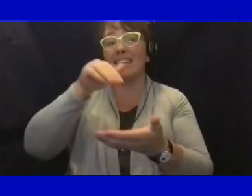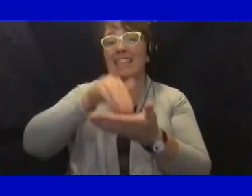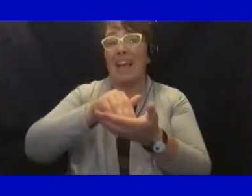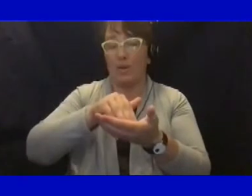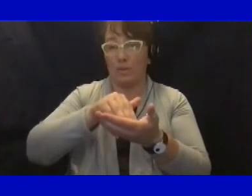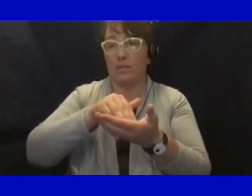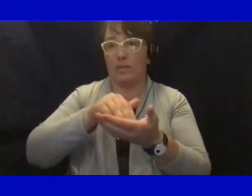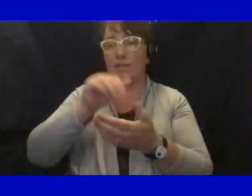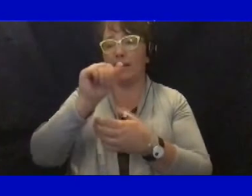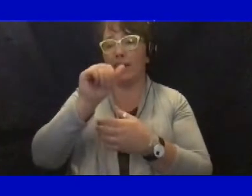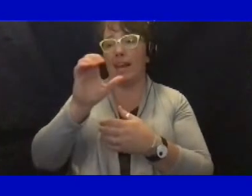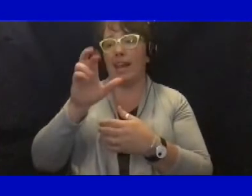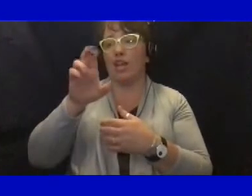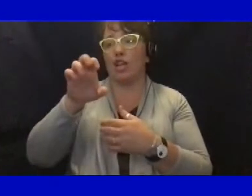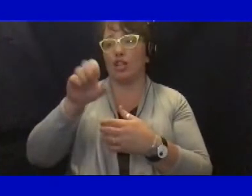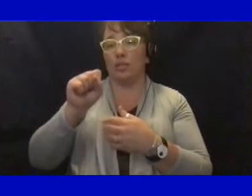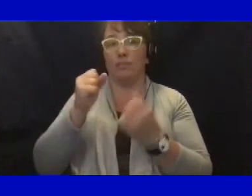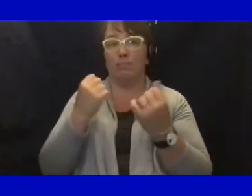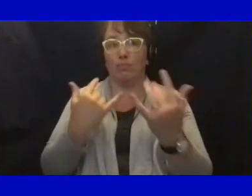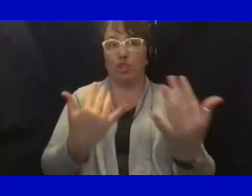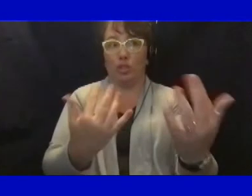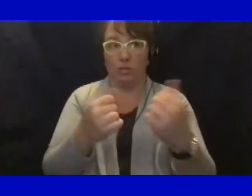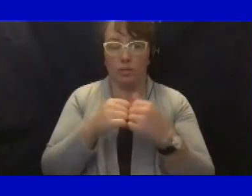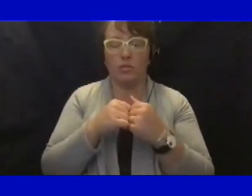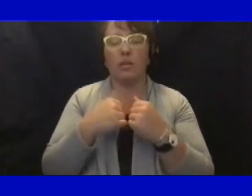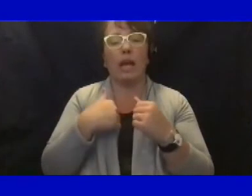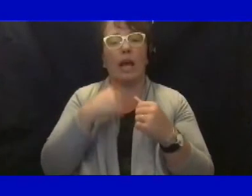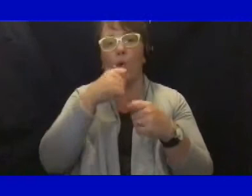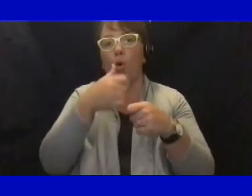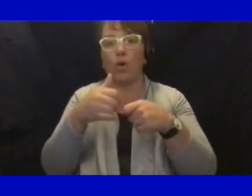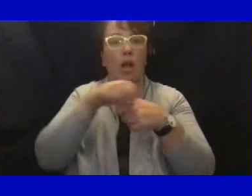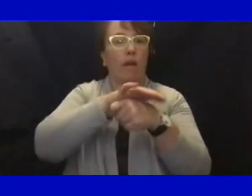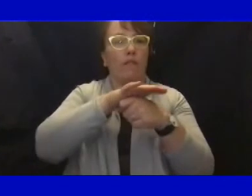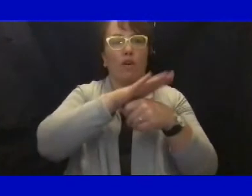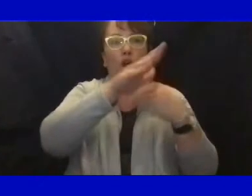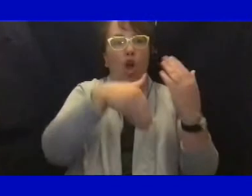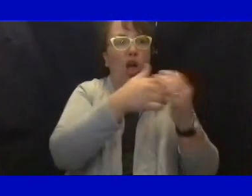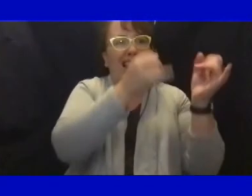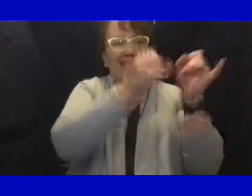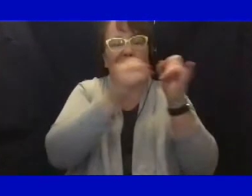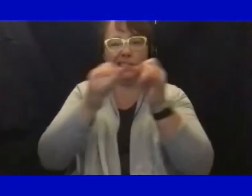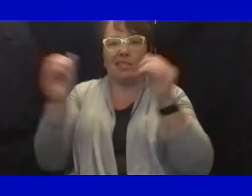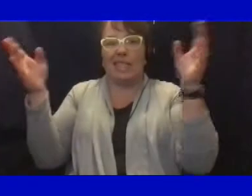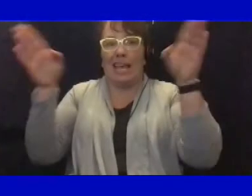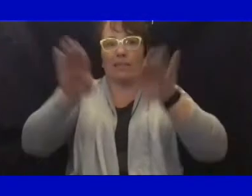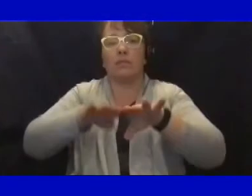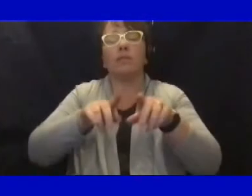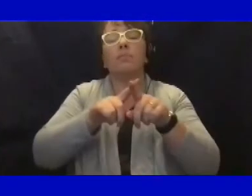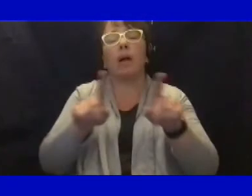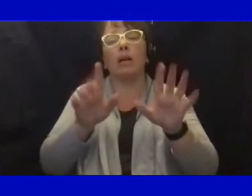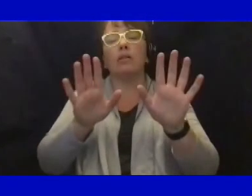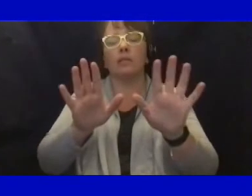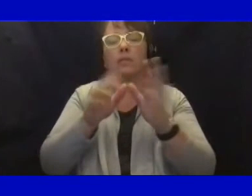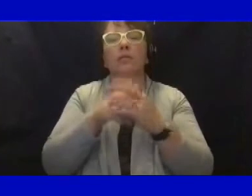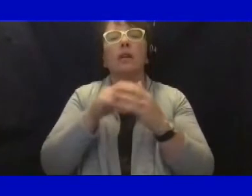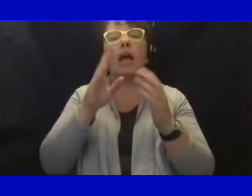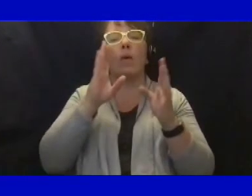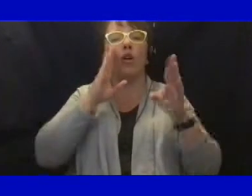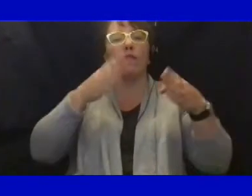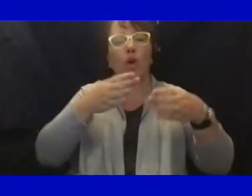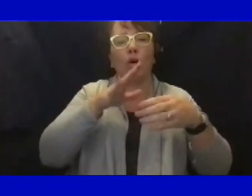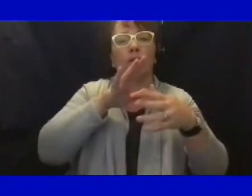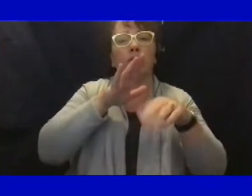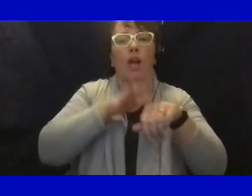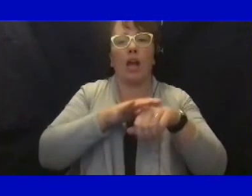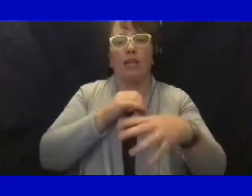Fire. Today, I'm not going to be covering all these canyons. I'm really going to be focusing on these 5 canyons that we